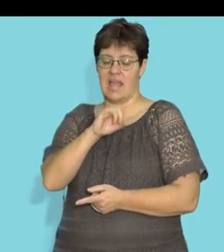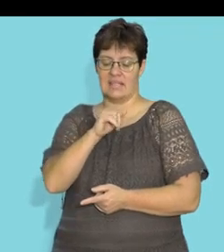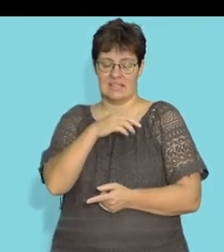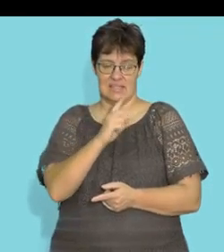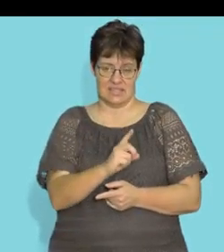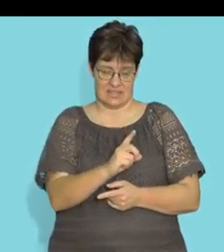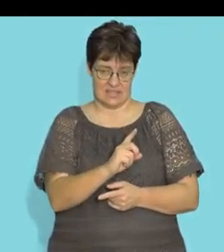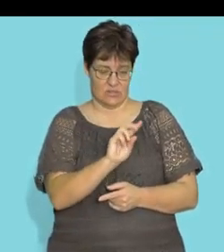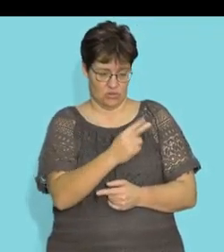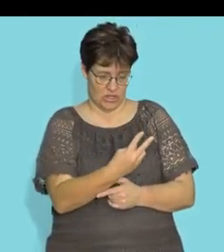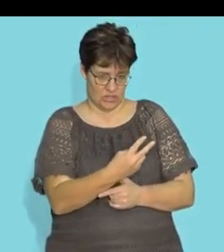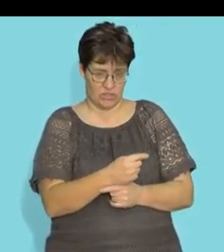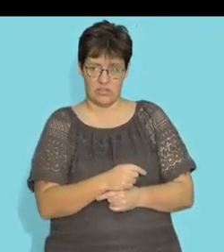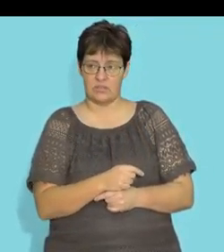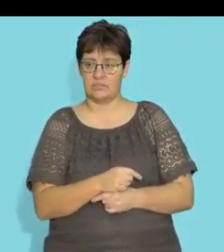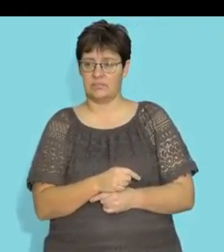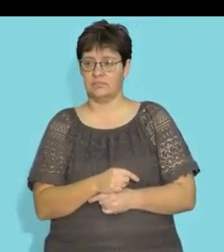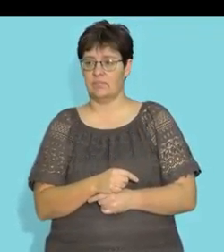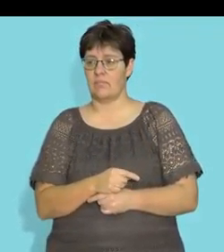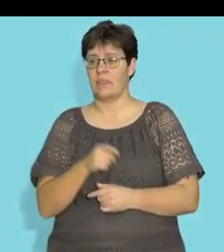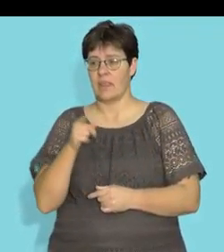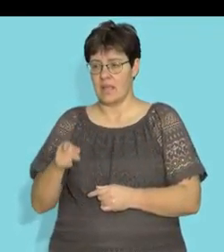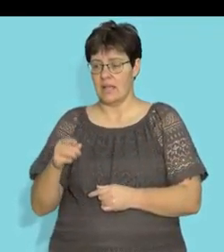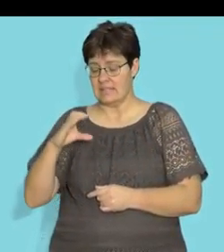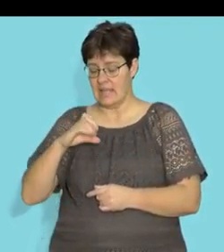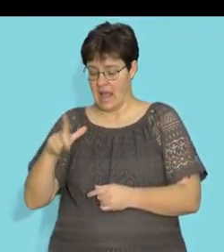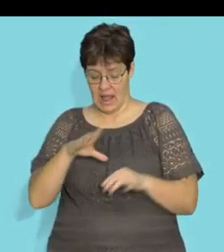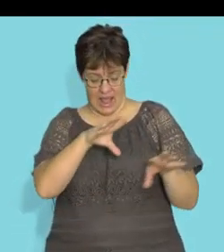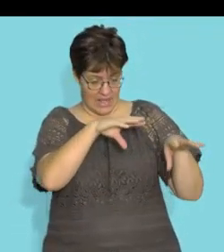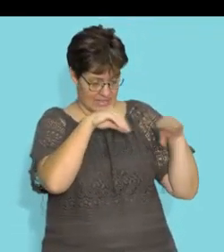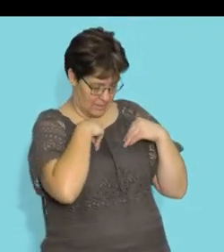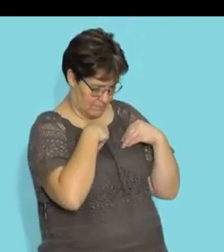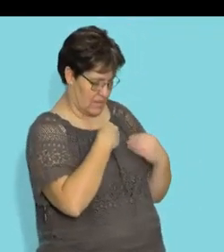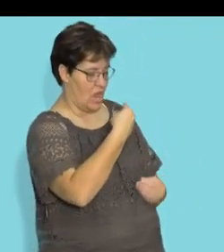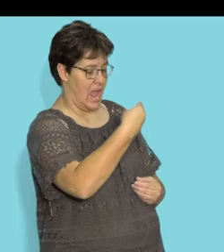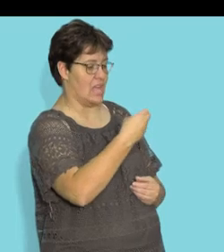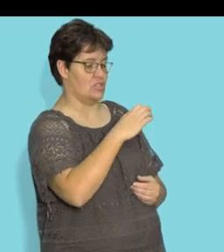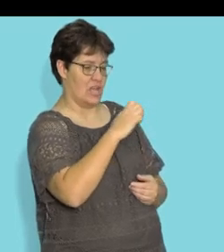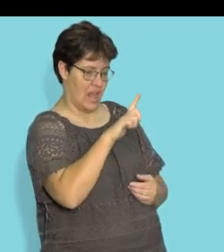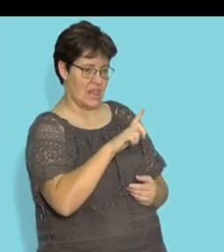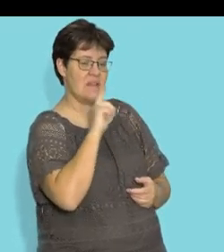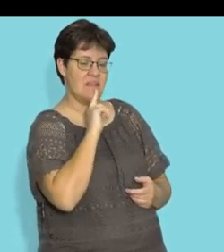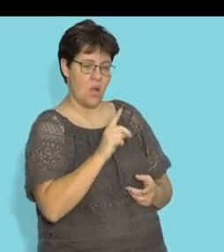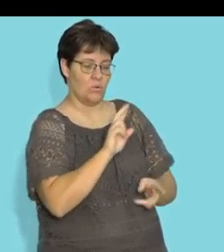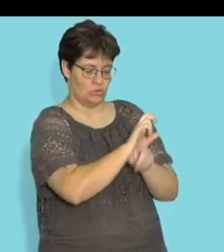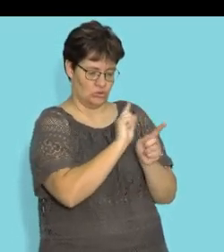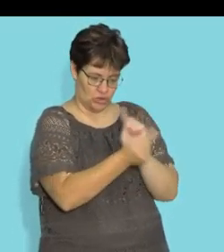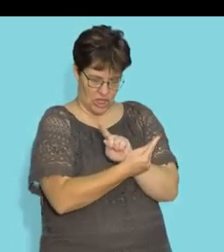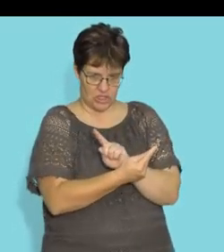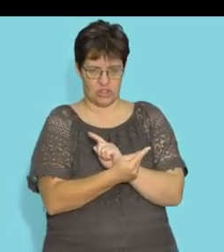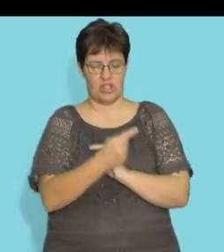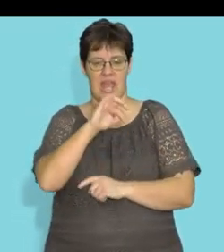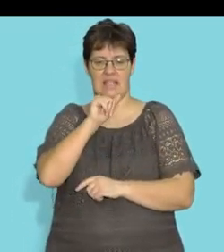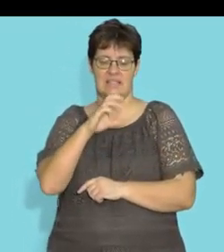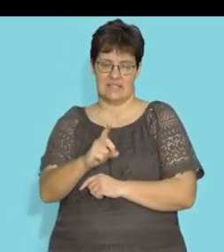proton and a base will accept a proton. So, if hydronium ion